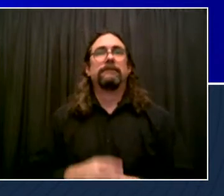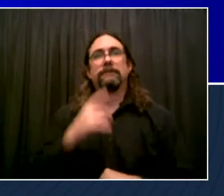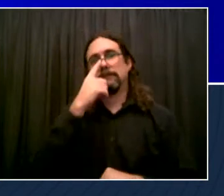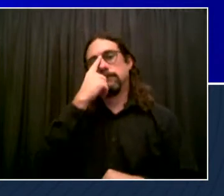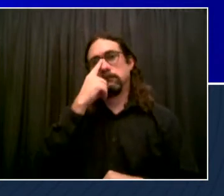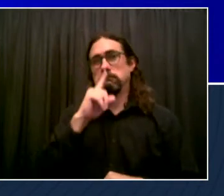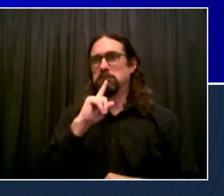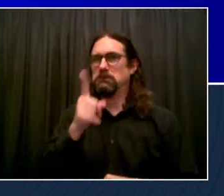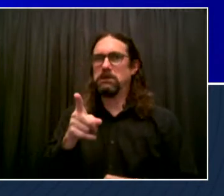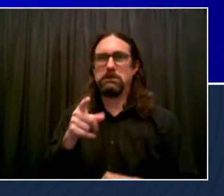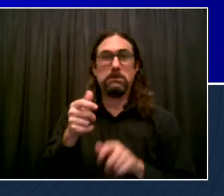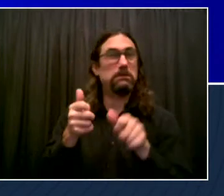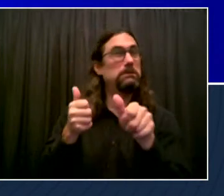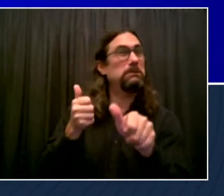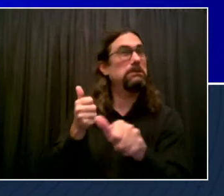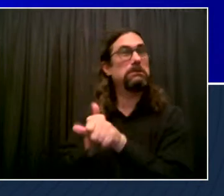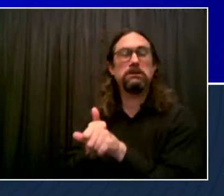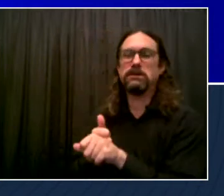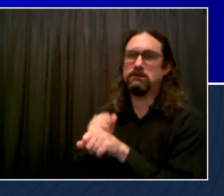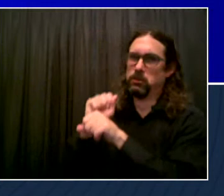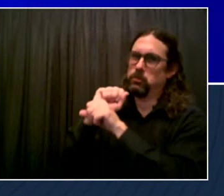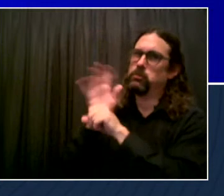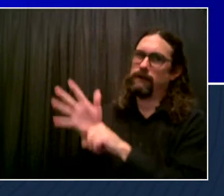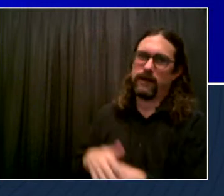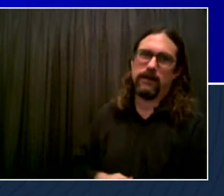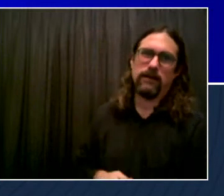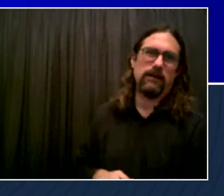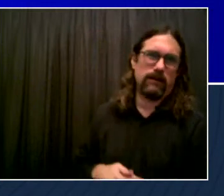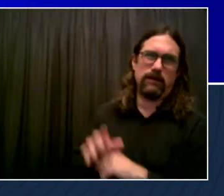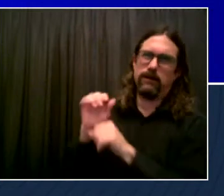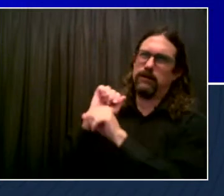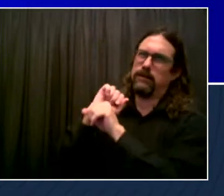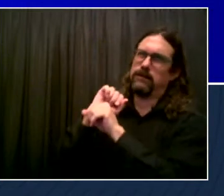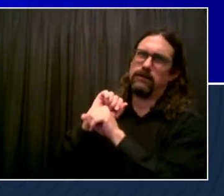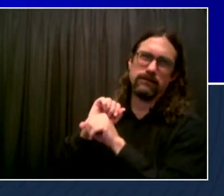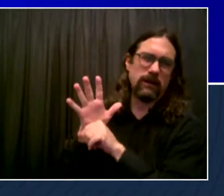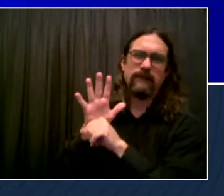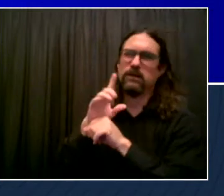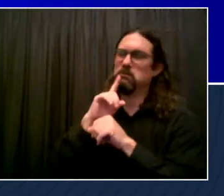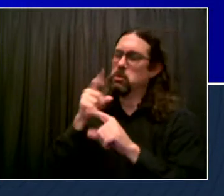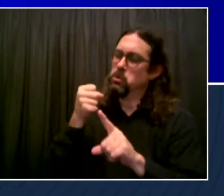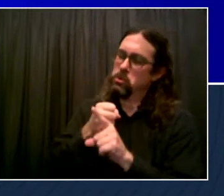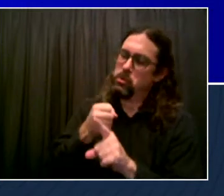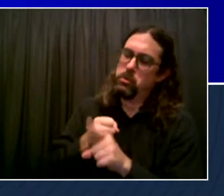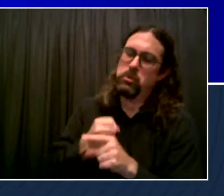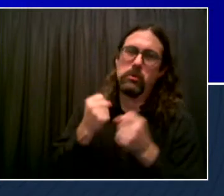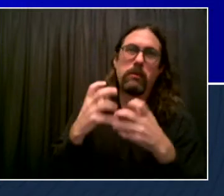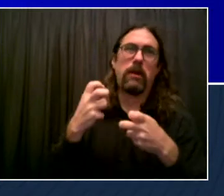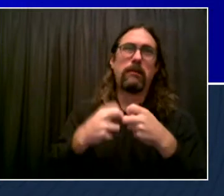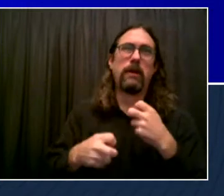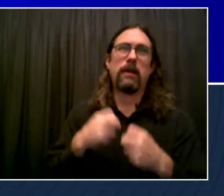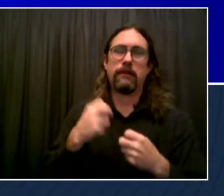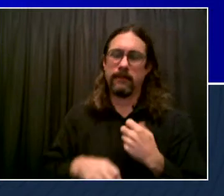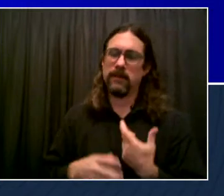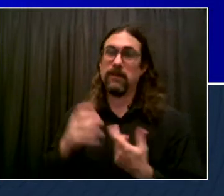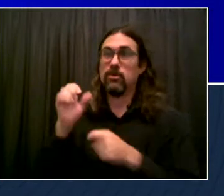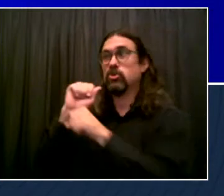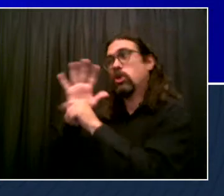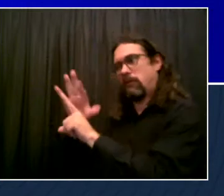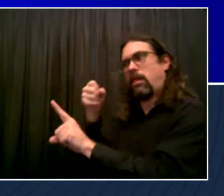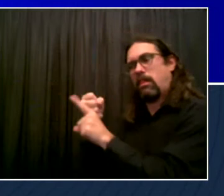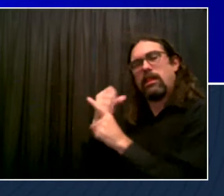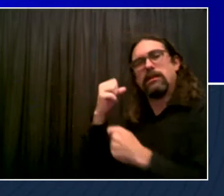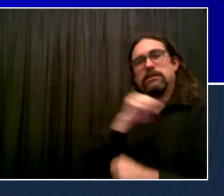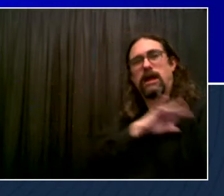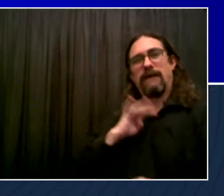pain that officers have gone through with the triple shifts, we've talked about this many times. We intend to end those once and for all in October. We are